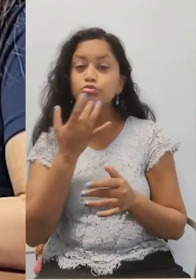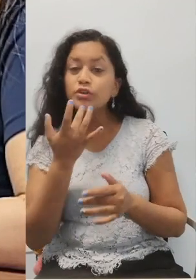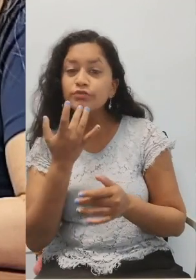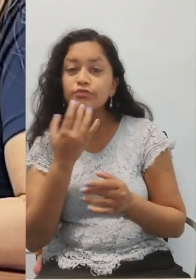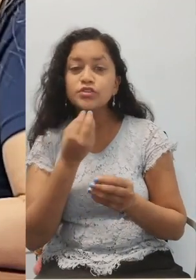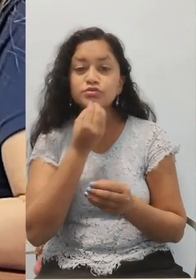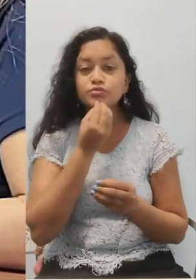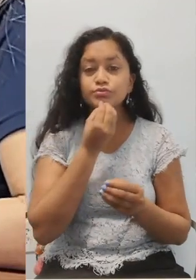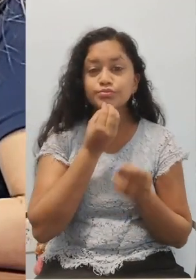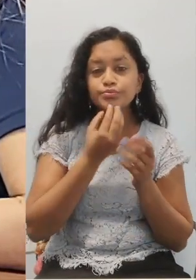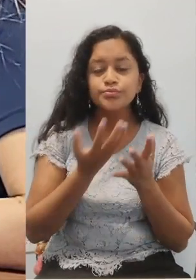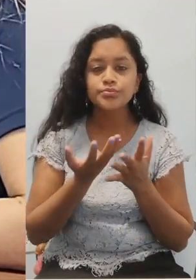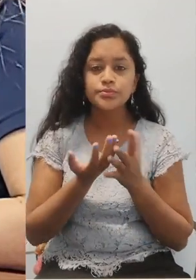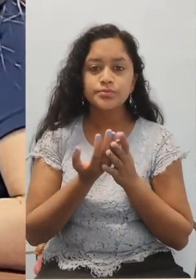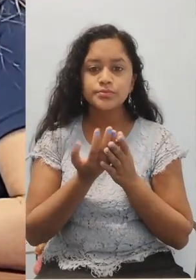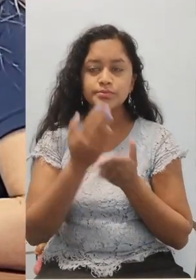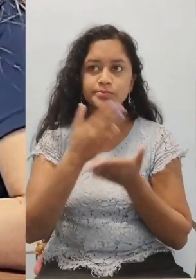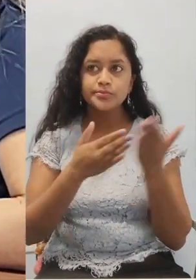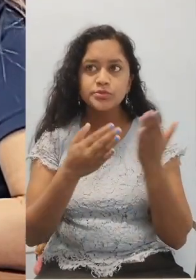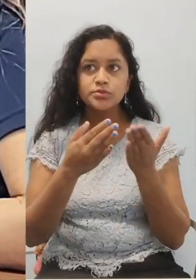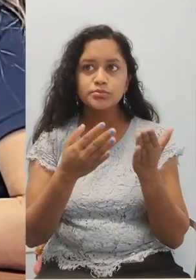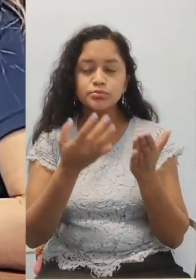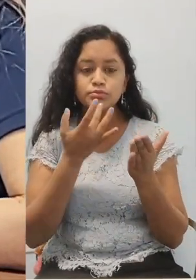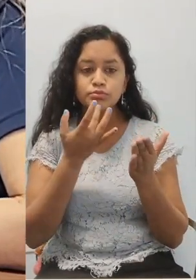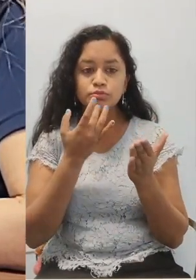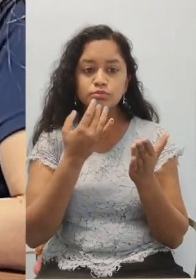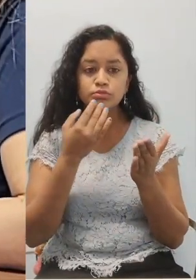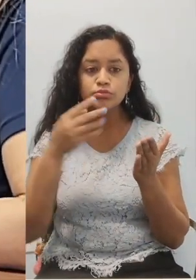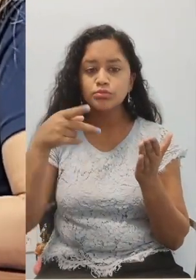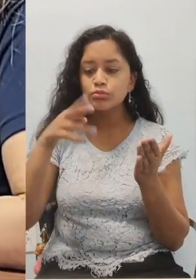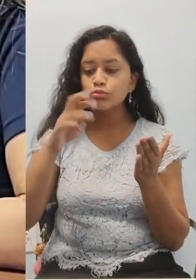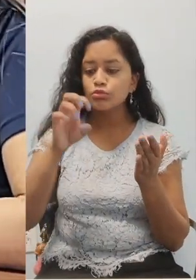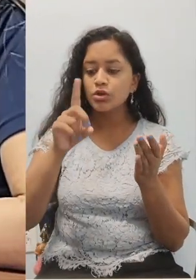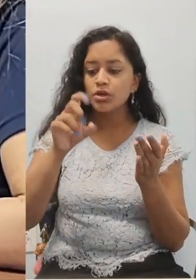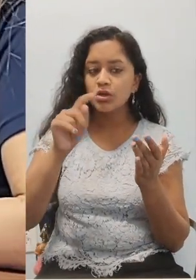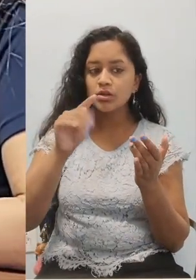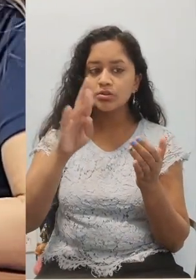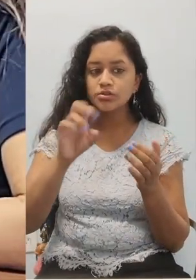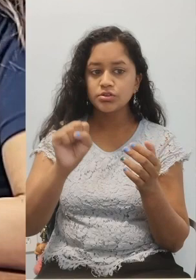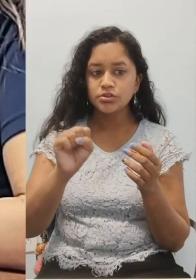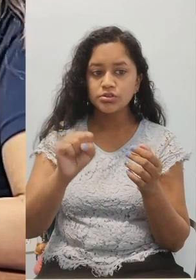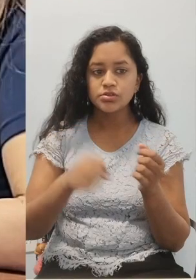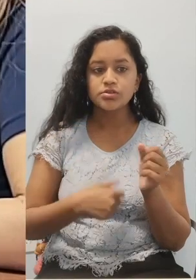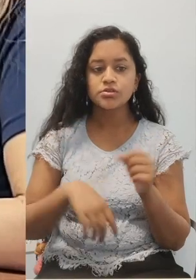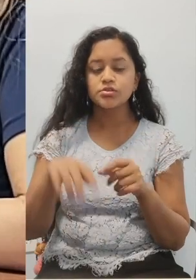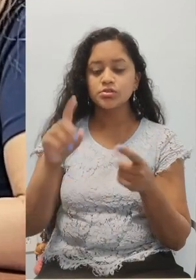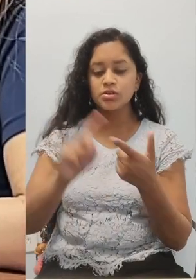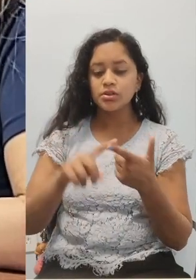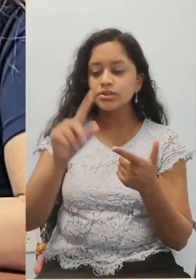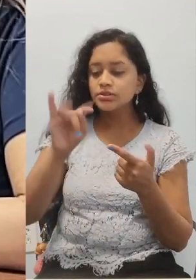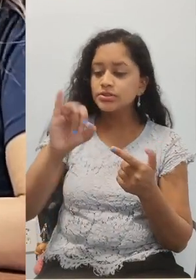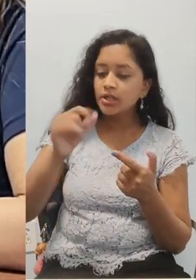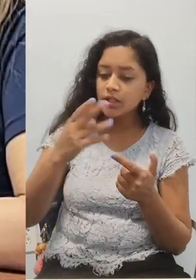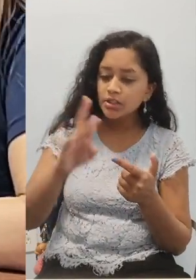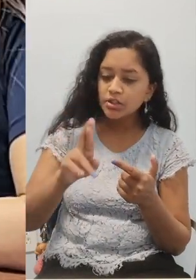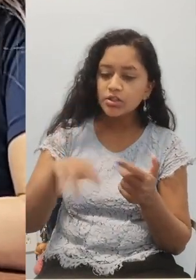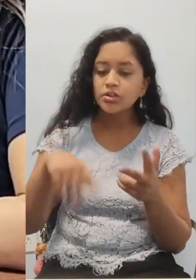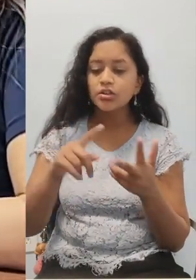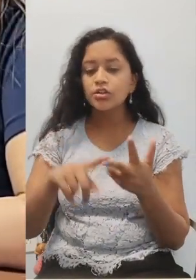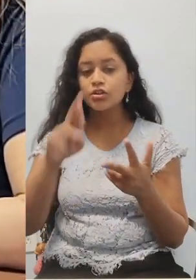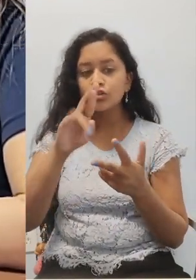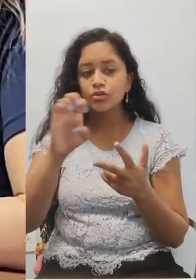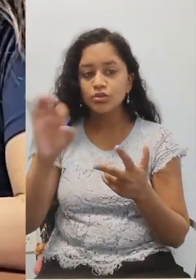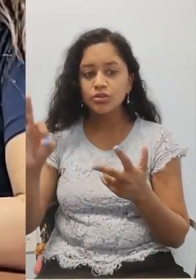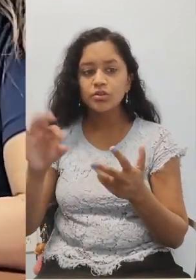feeding strategies. So some of them are predators, such as a tiger shark, Caribbean reef shark. They all have teeth. They prey